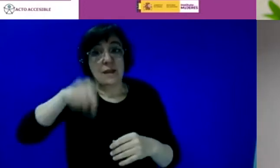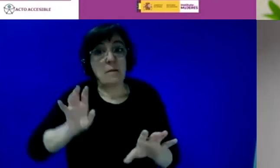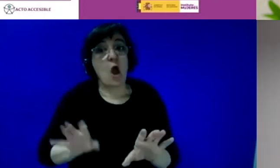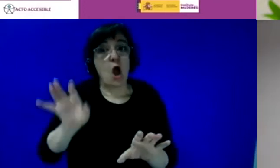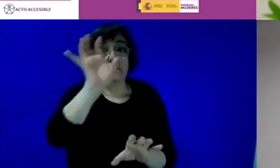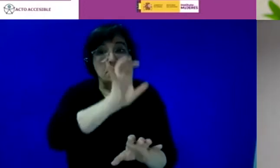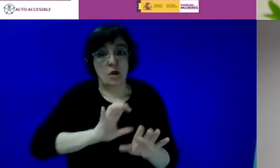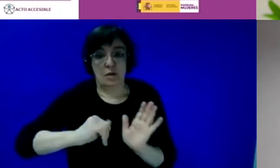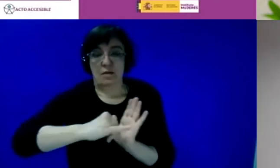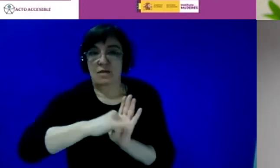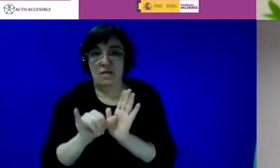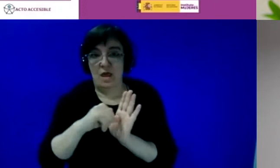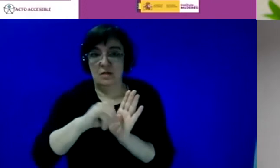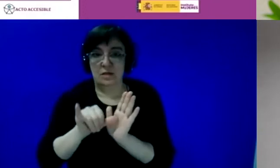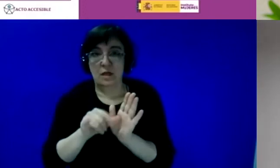fleeing the war.